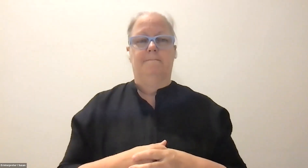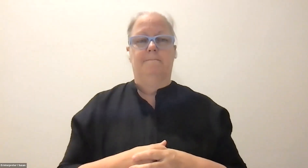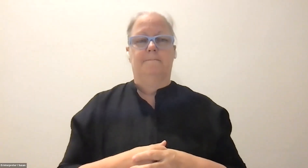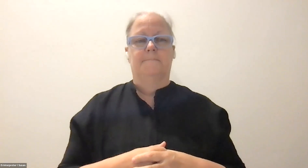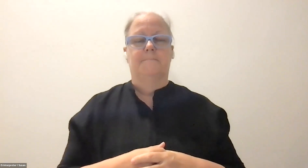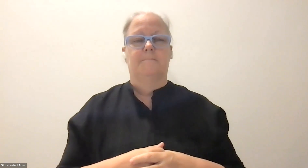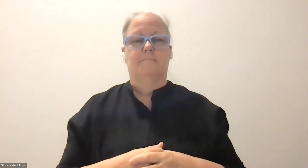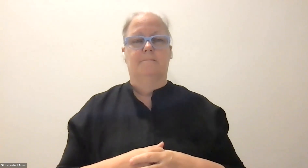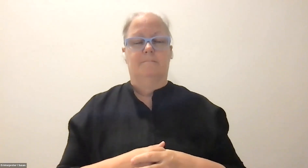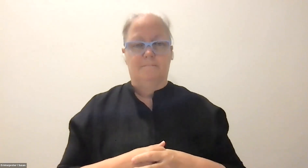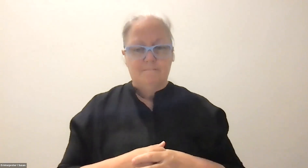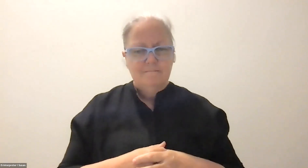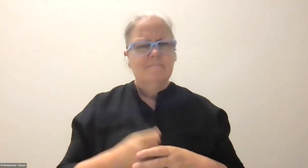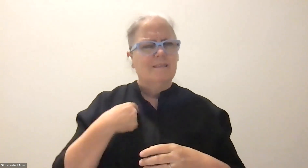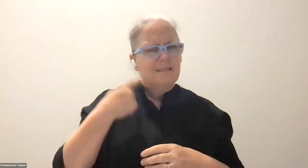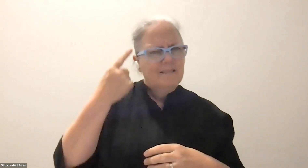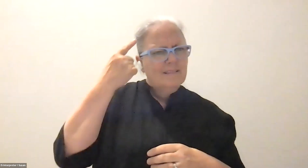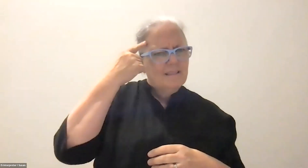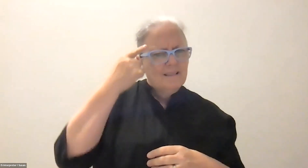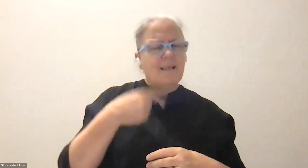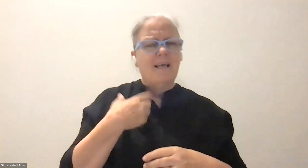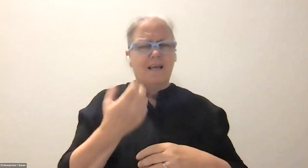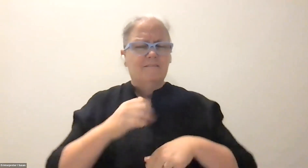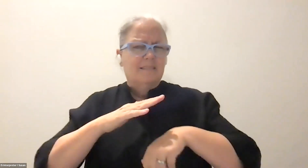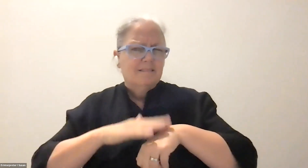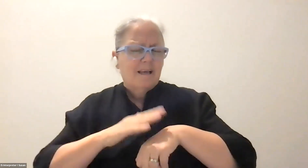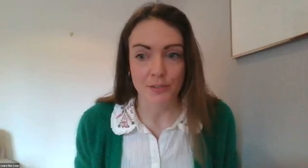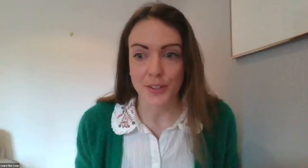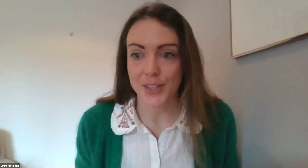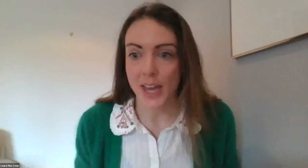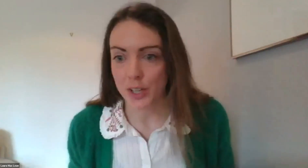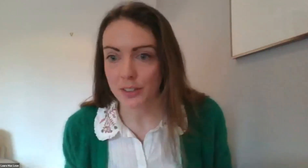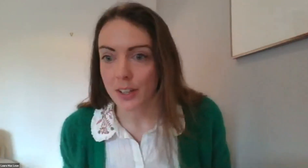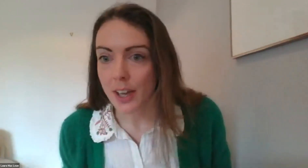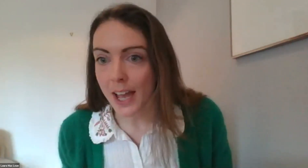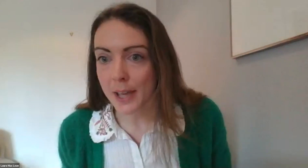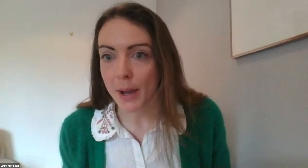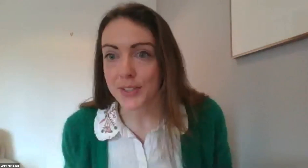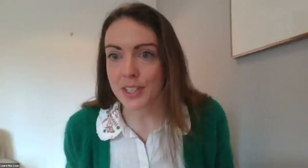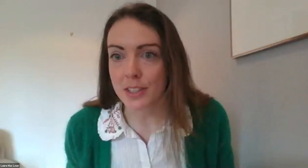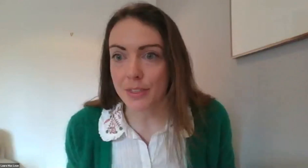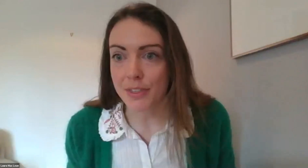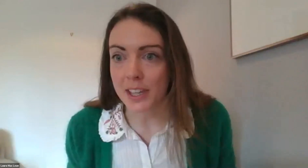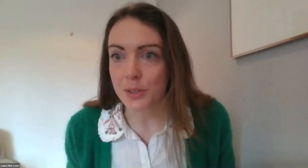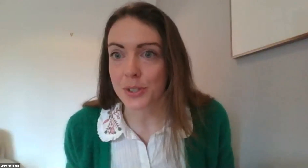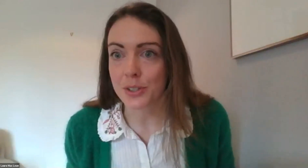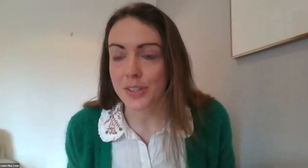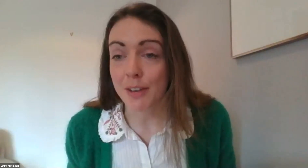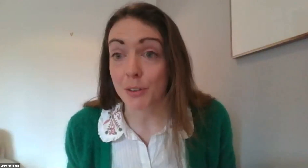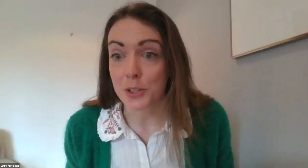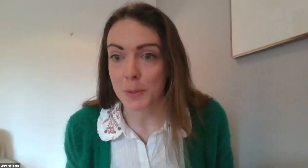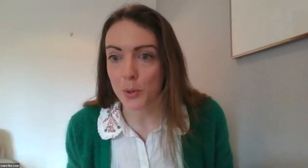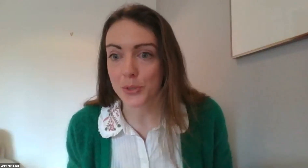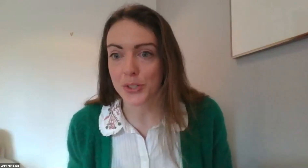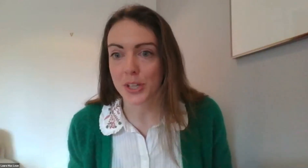So I think we do have a little bit of time now for some question and answer at the end of the session. I see, thank you